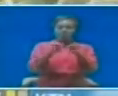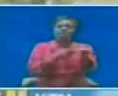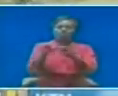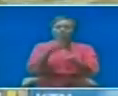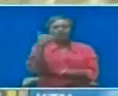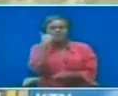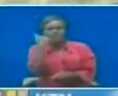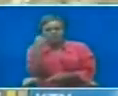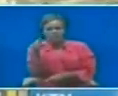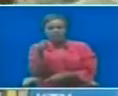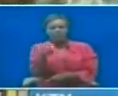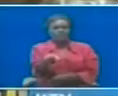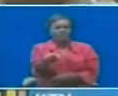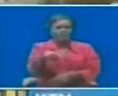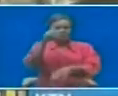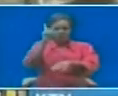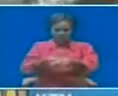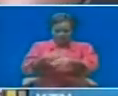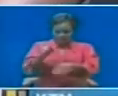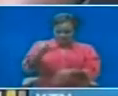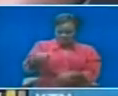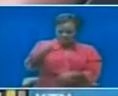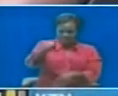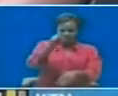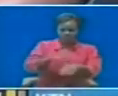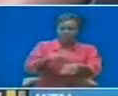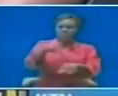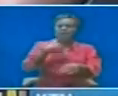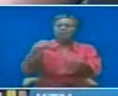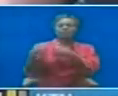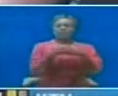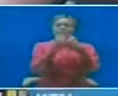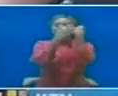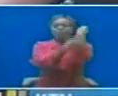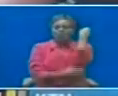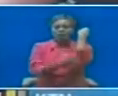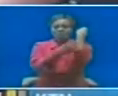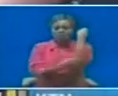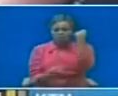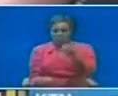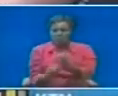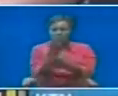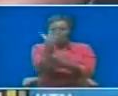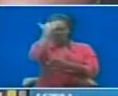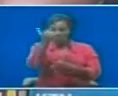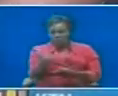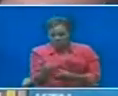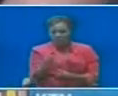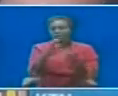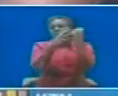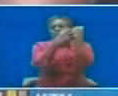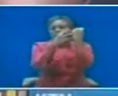the disease. During the planting season, farmers had the challenge of poor seed germination as a result of the very